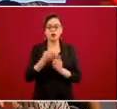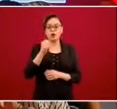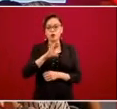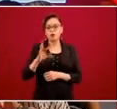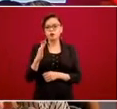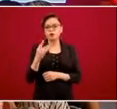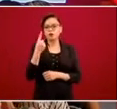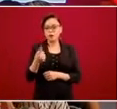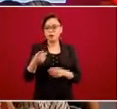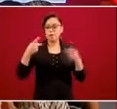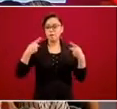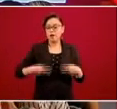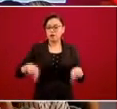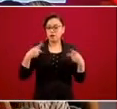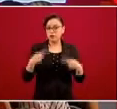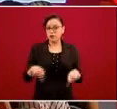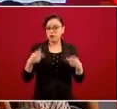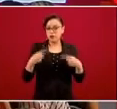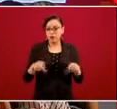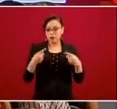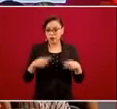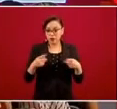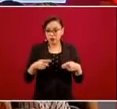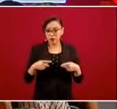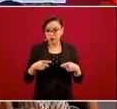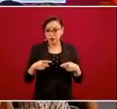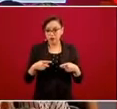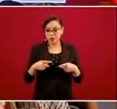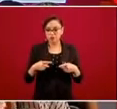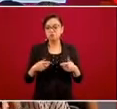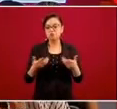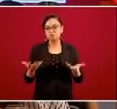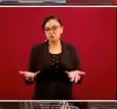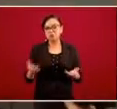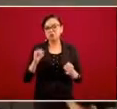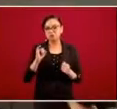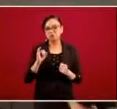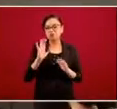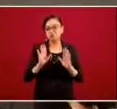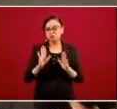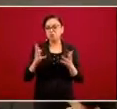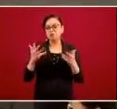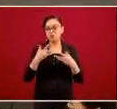cases overall since week 1 of